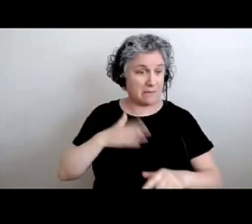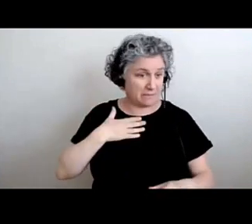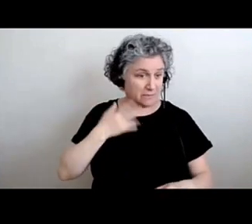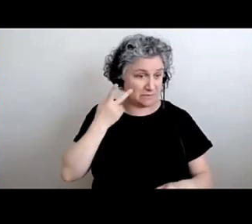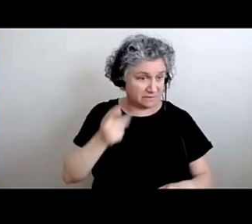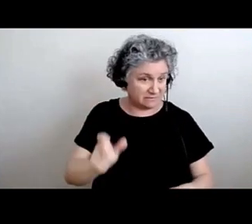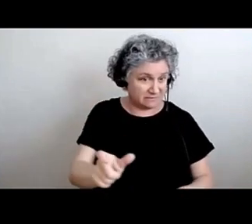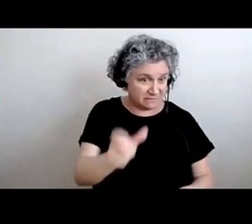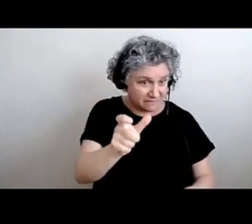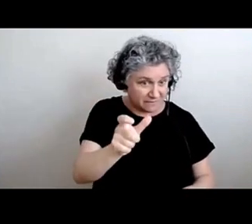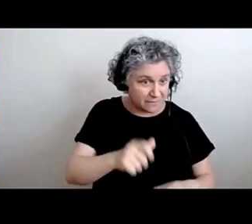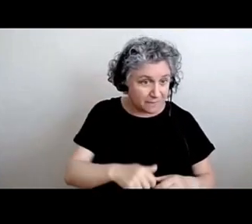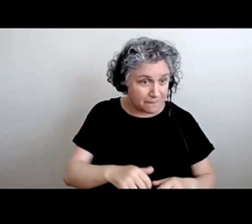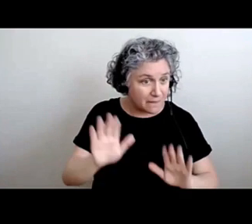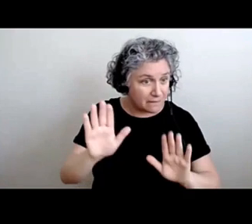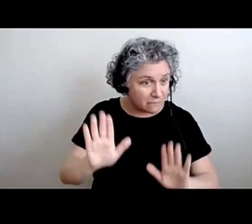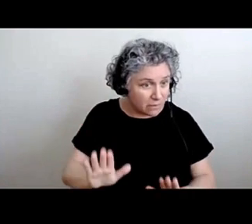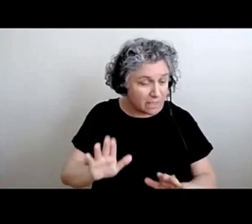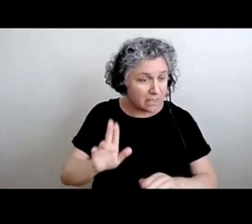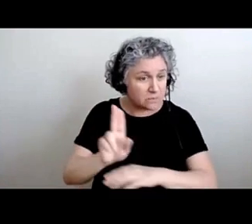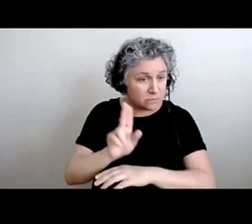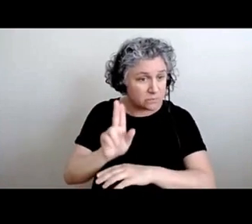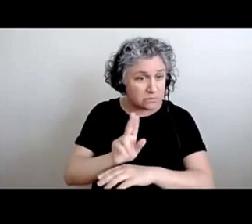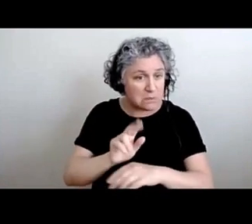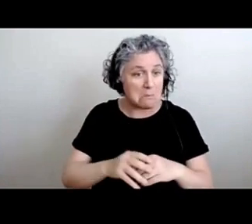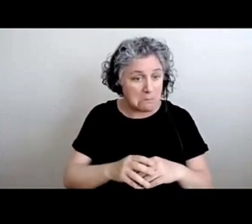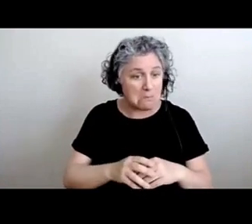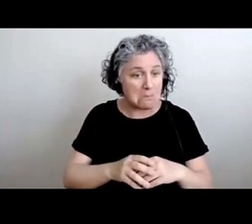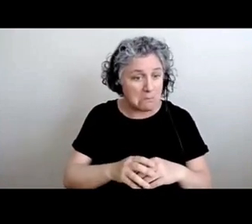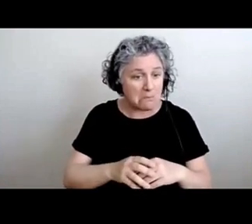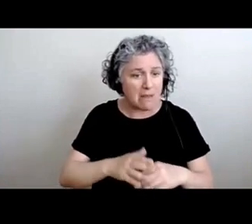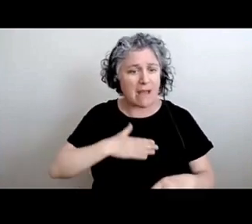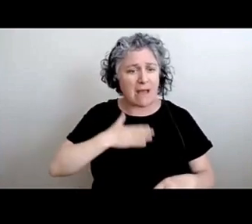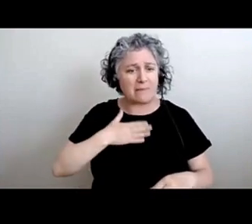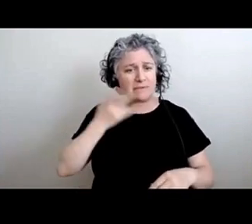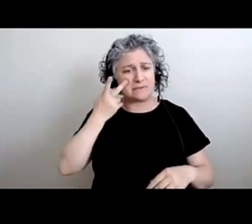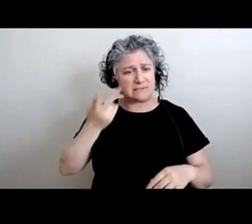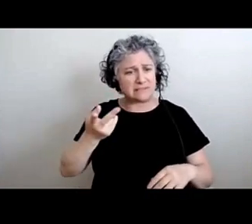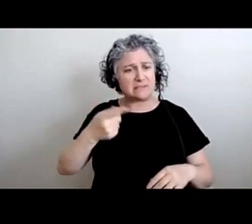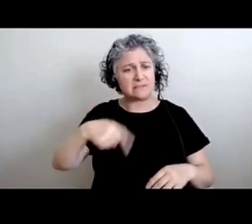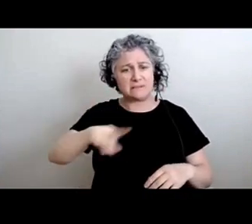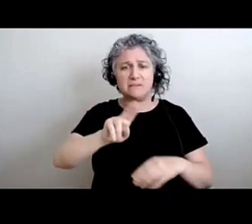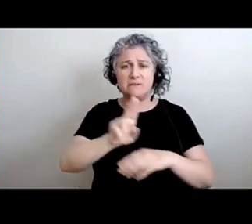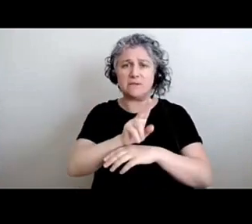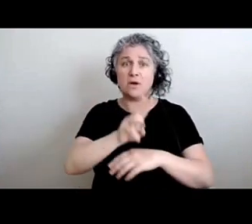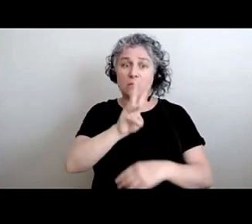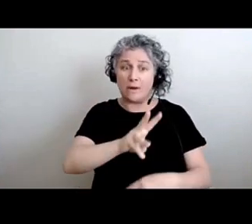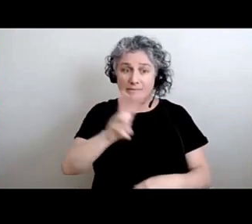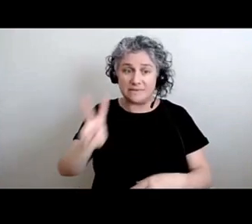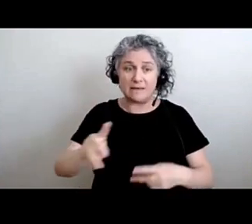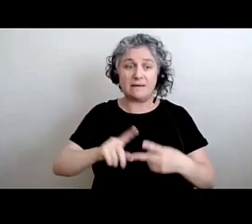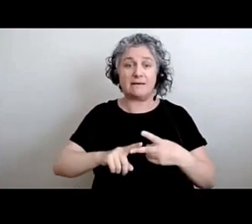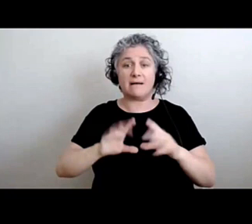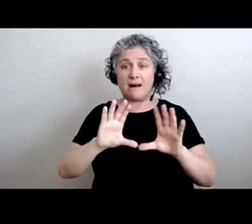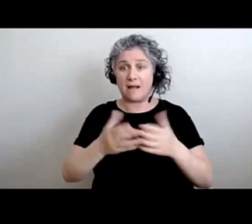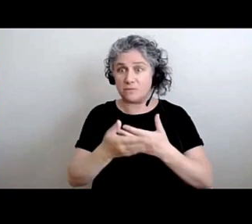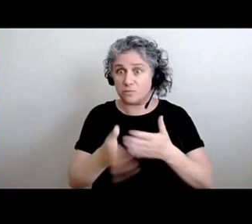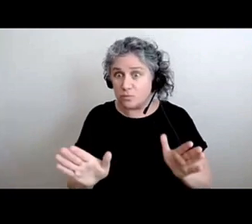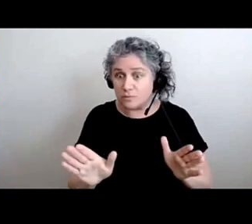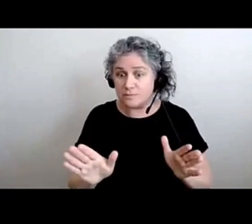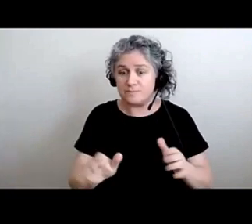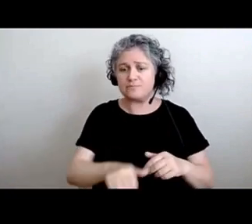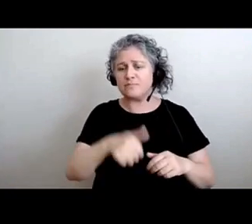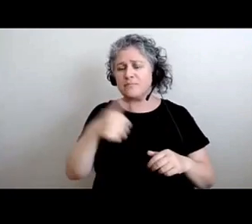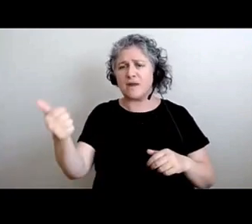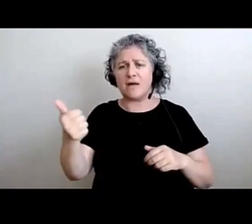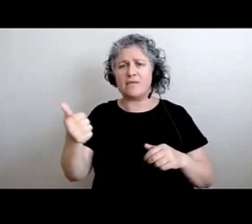is really great that you're using it. And I'm really happy to see that you're also still using the website and Classroom and other tools that you're trying to use